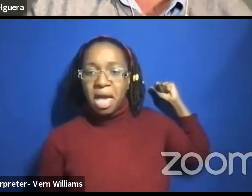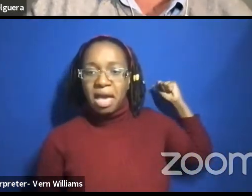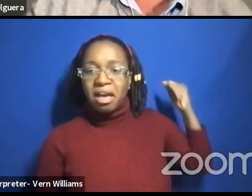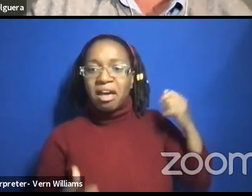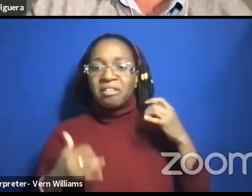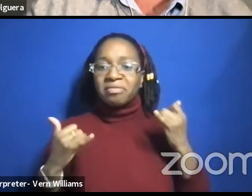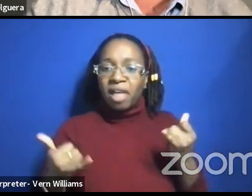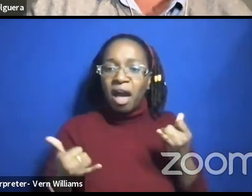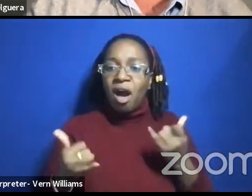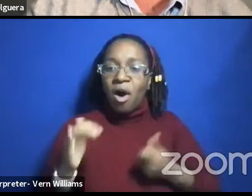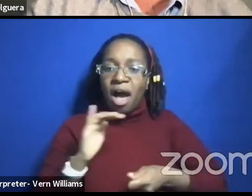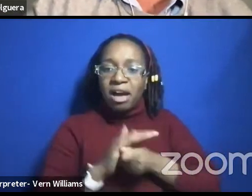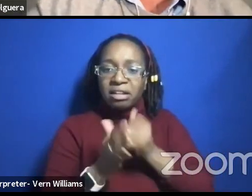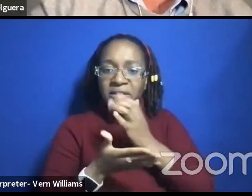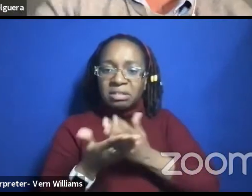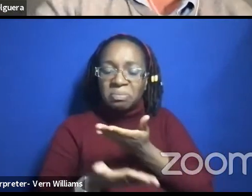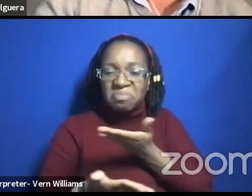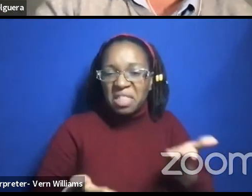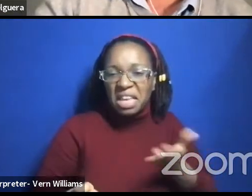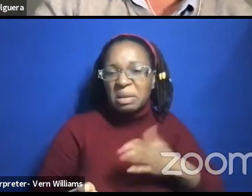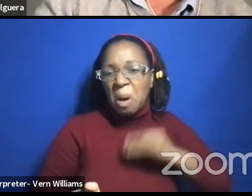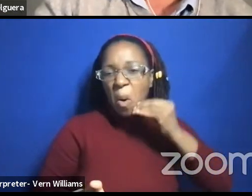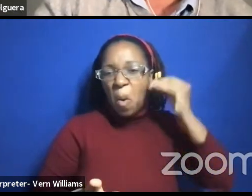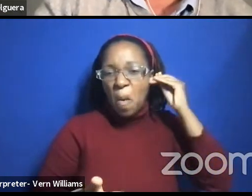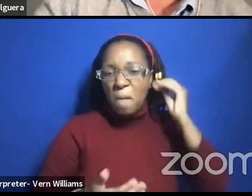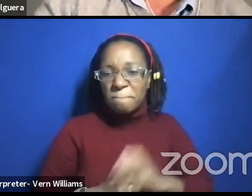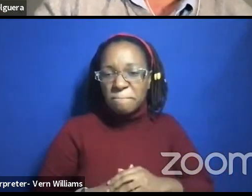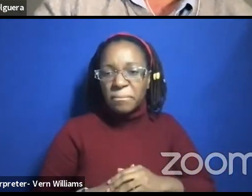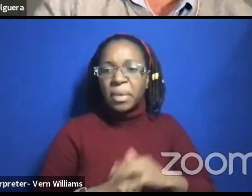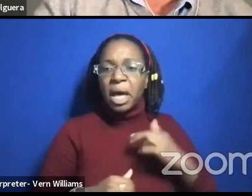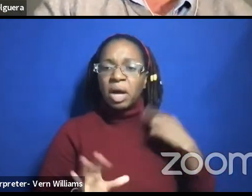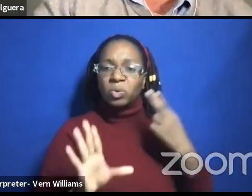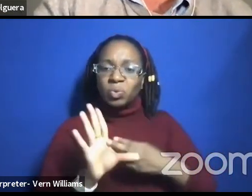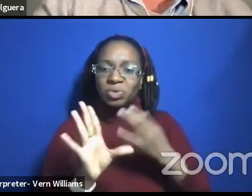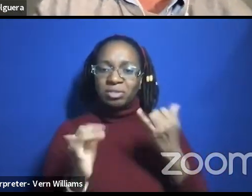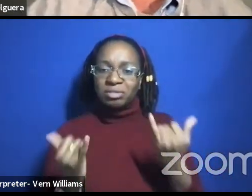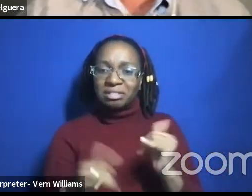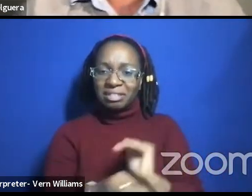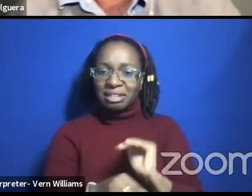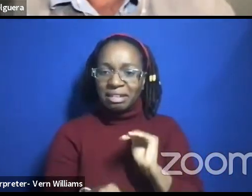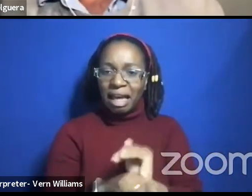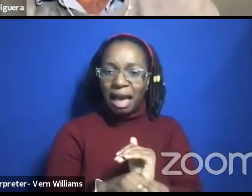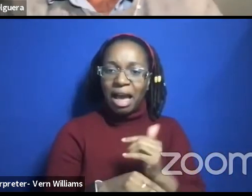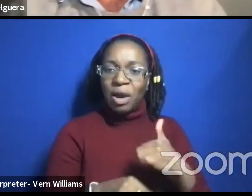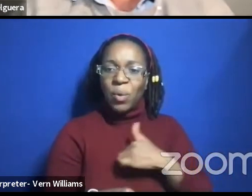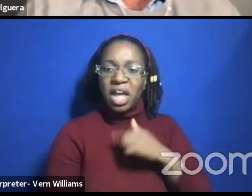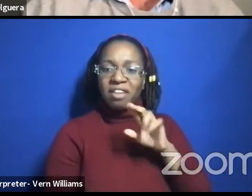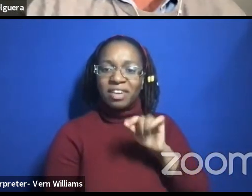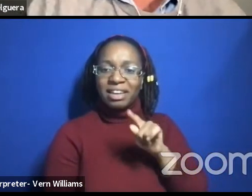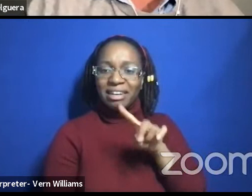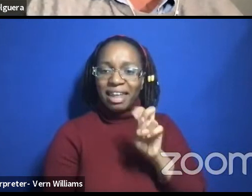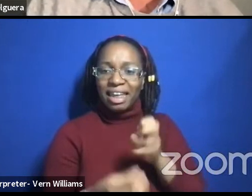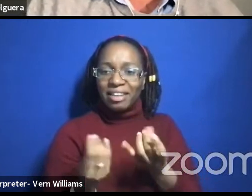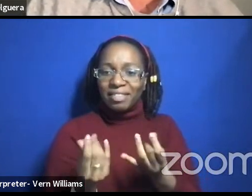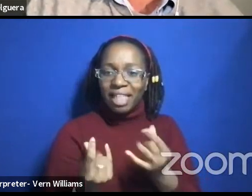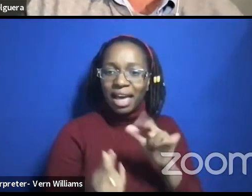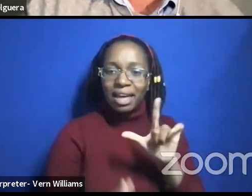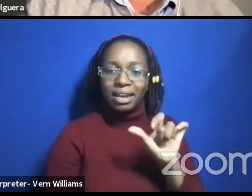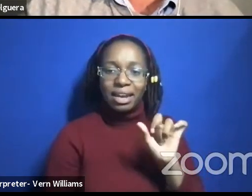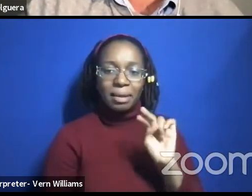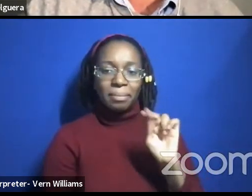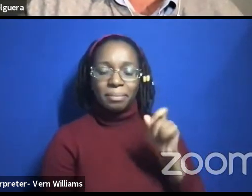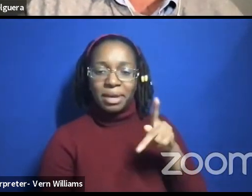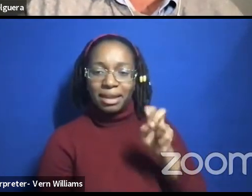people, also known as Brooklyn, New York. I encourage you all to introduce yourselves by placing your names, pronouns, and locations in the